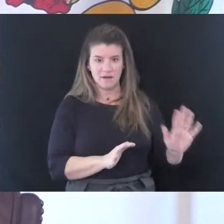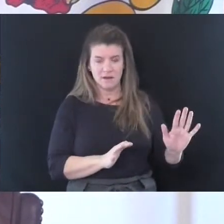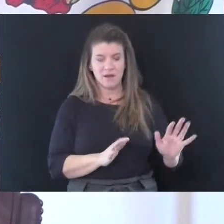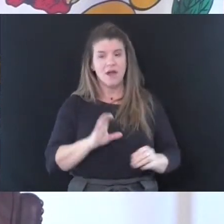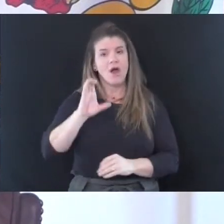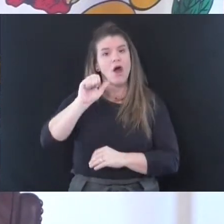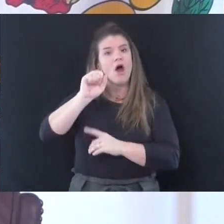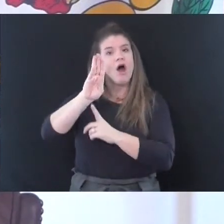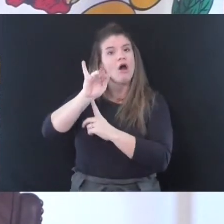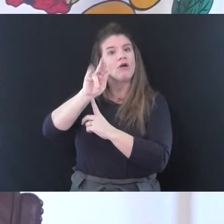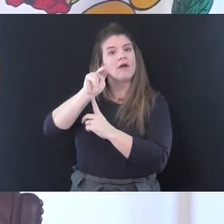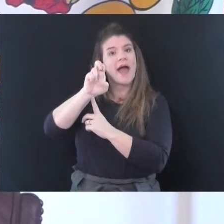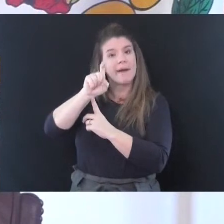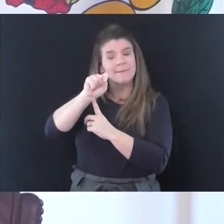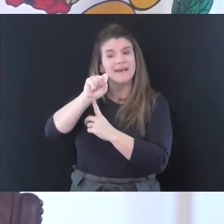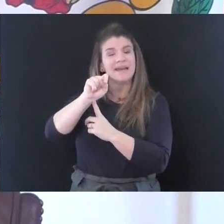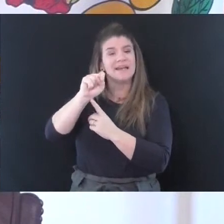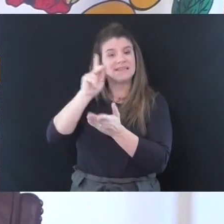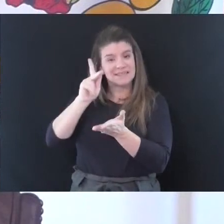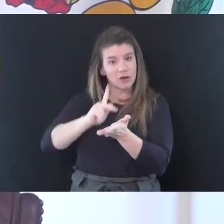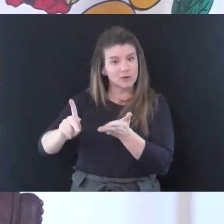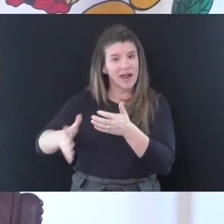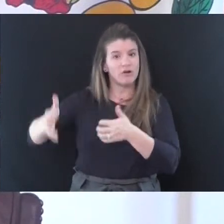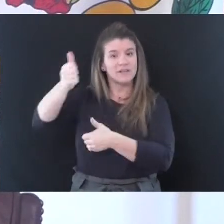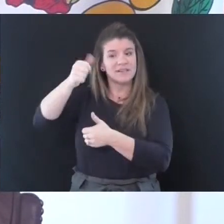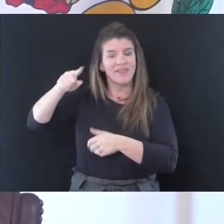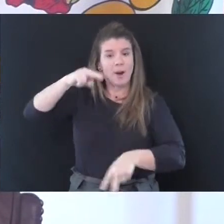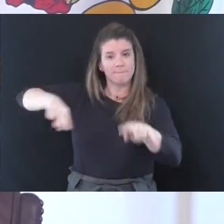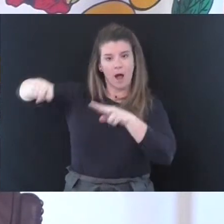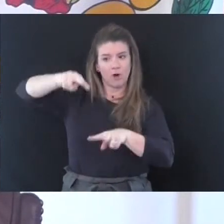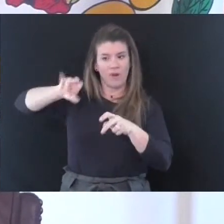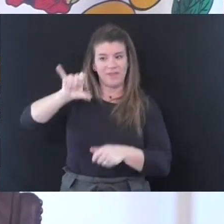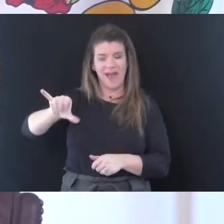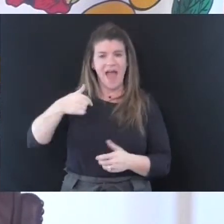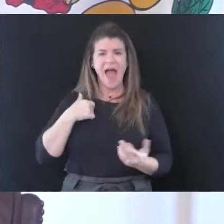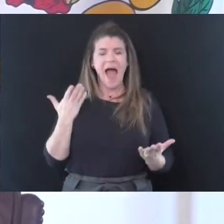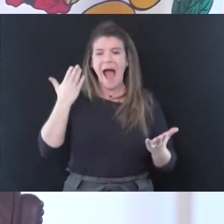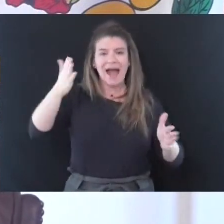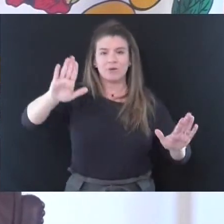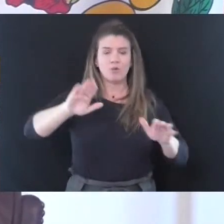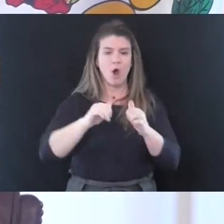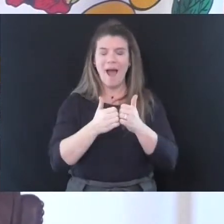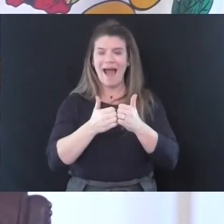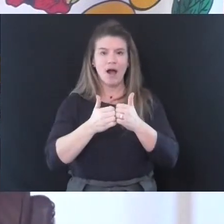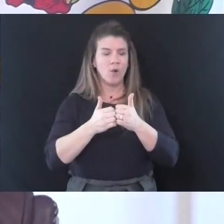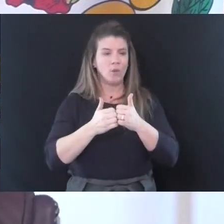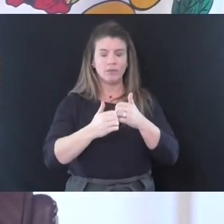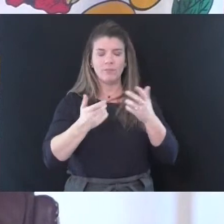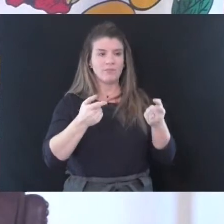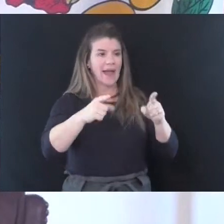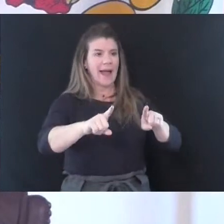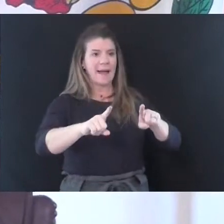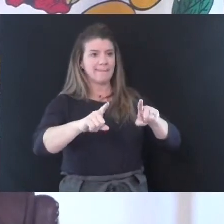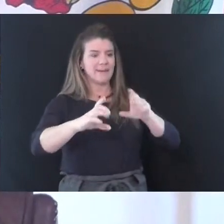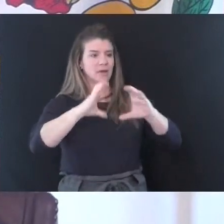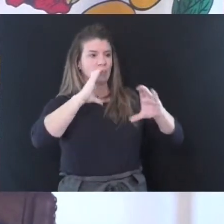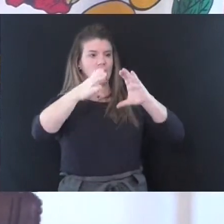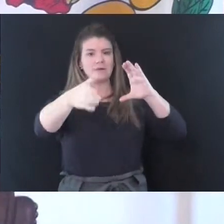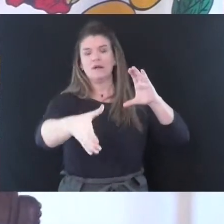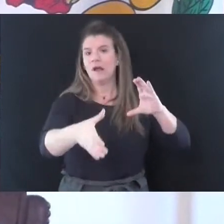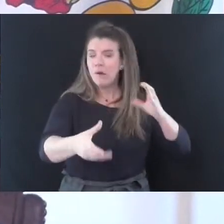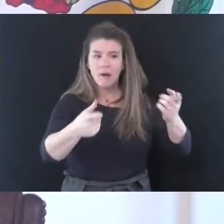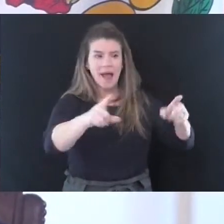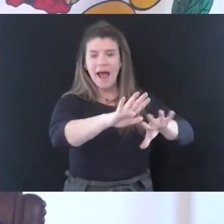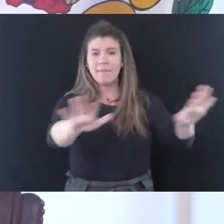cabinet secretaries are monitoring all that. I don't know how we got upside down, in what we were asking people, but the